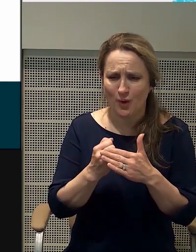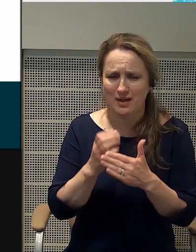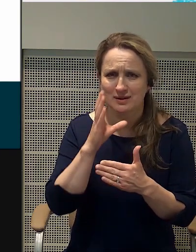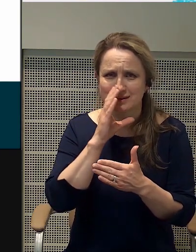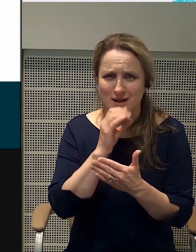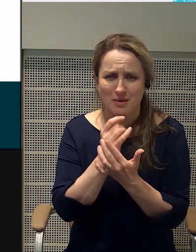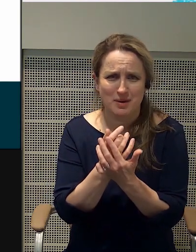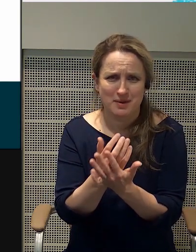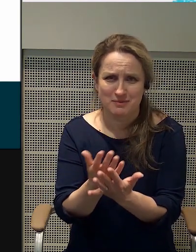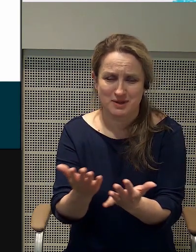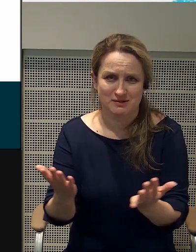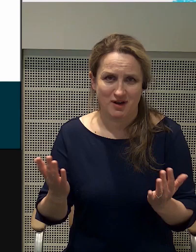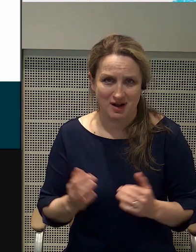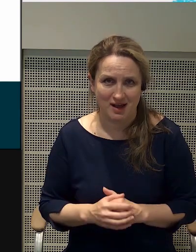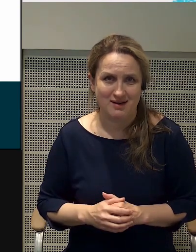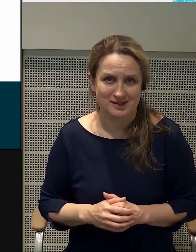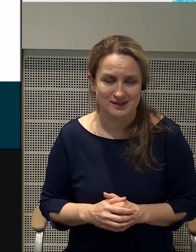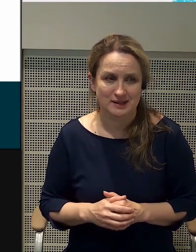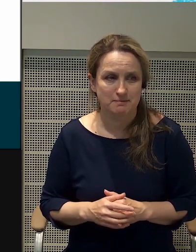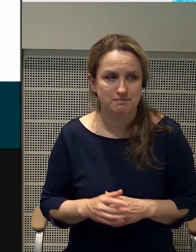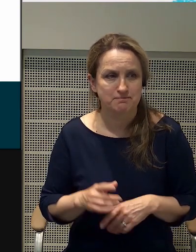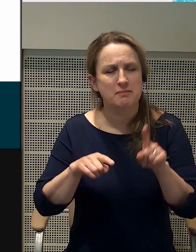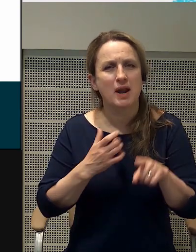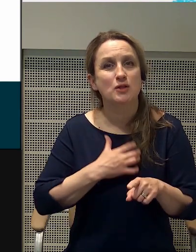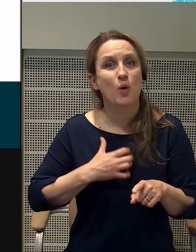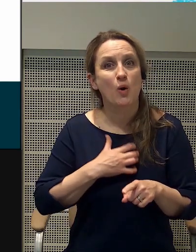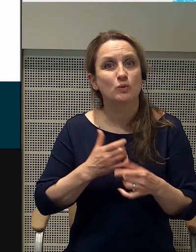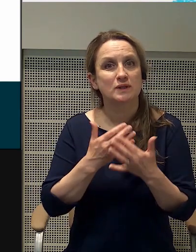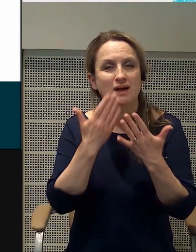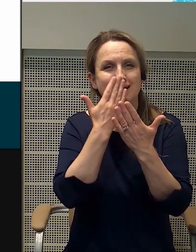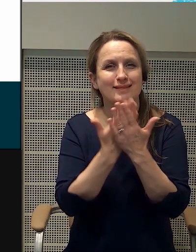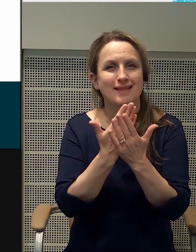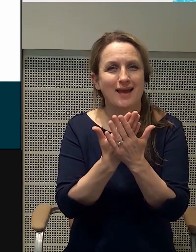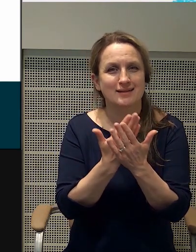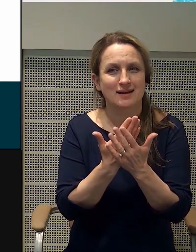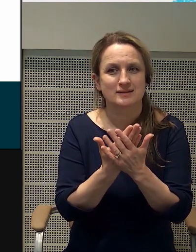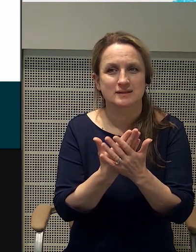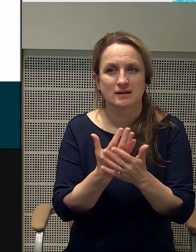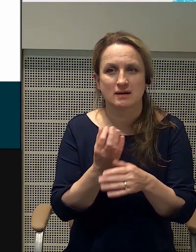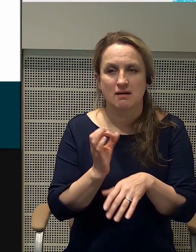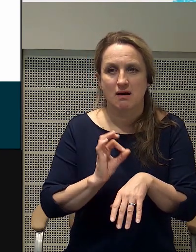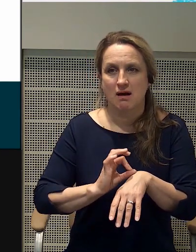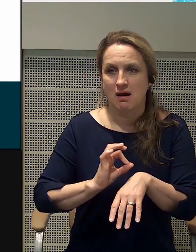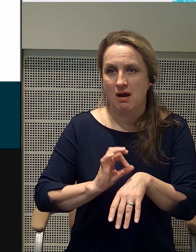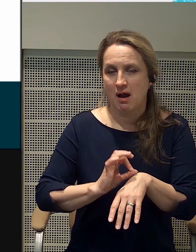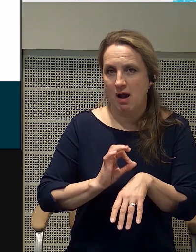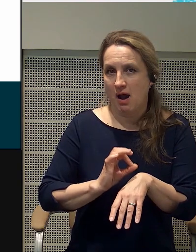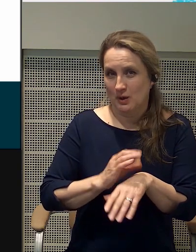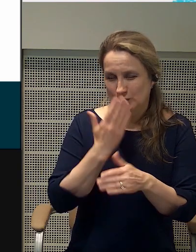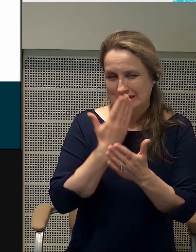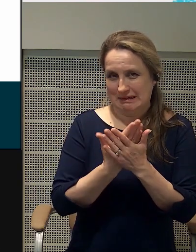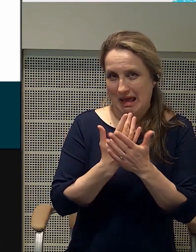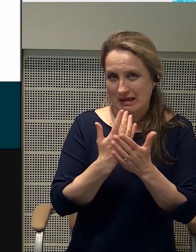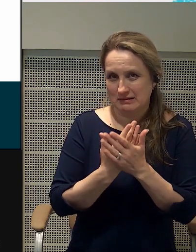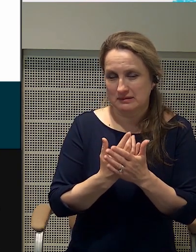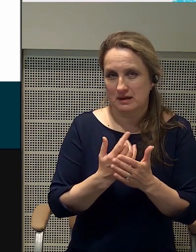diet. Losing or having emotional support makes an incredible difference for the